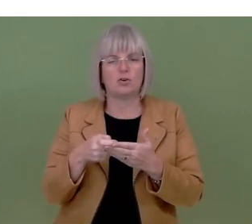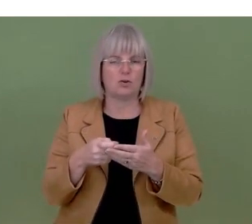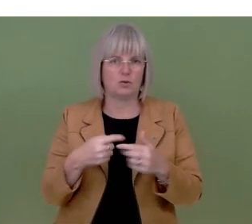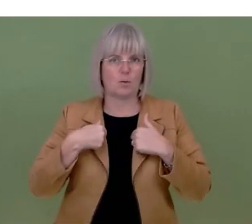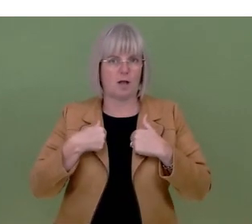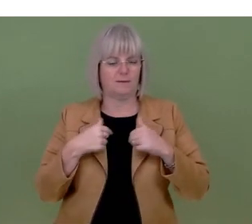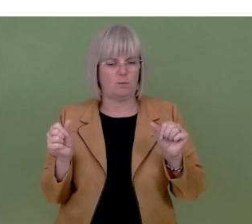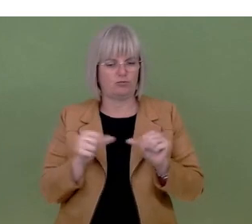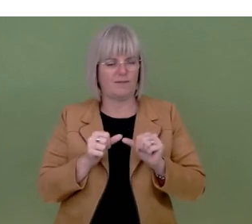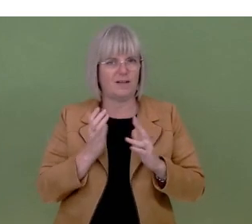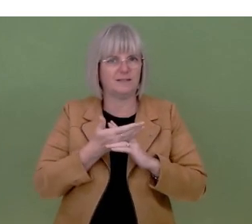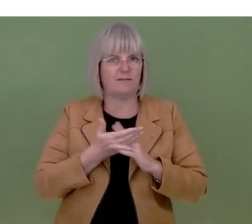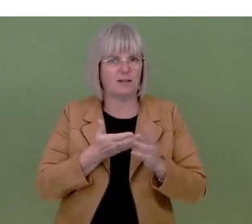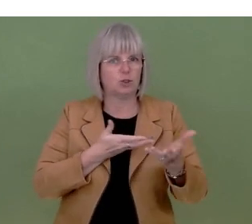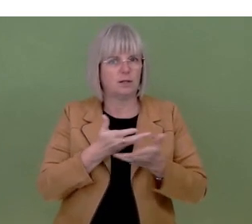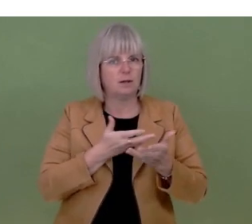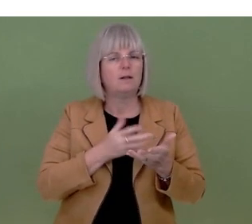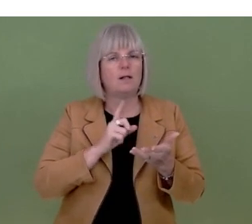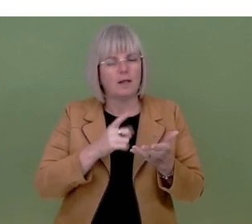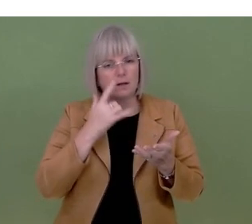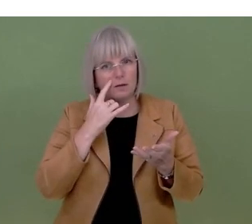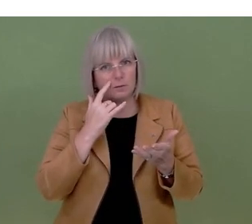monitoring healthcare usage after that.